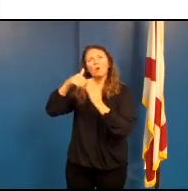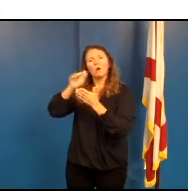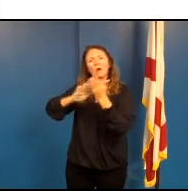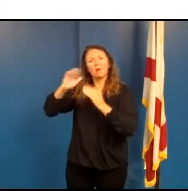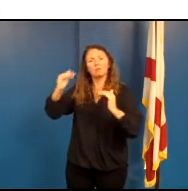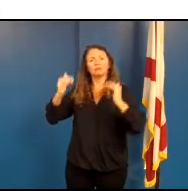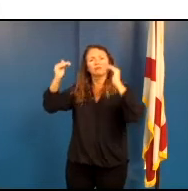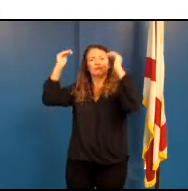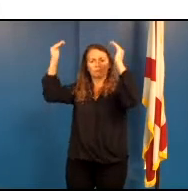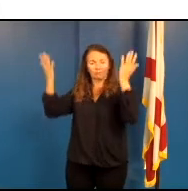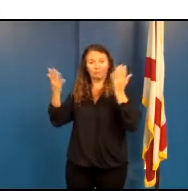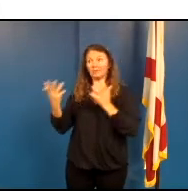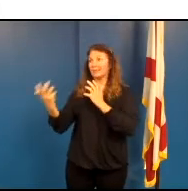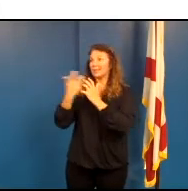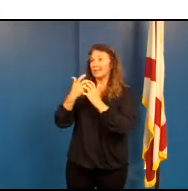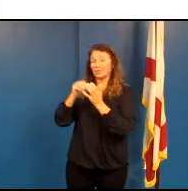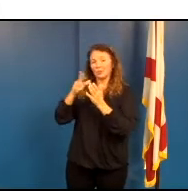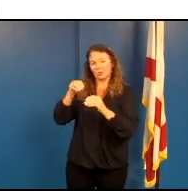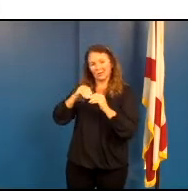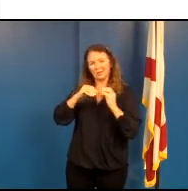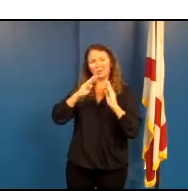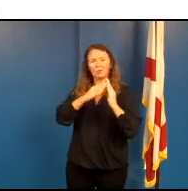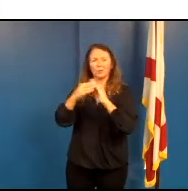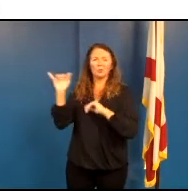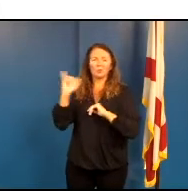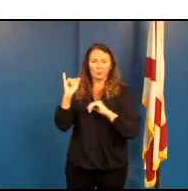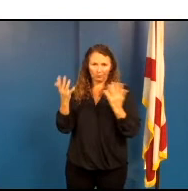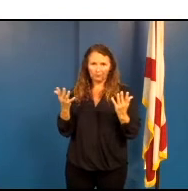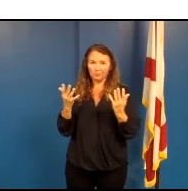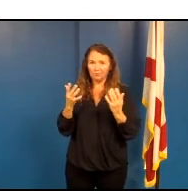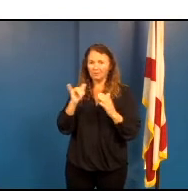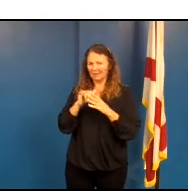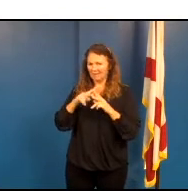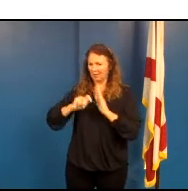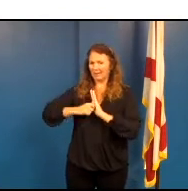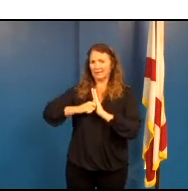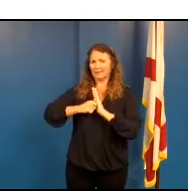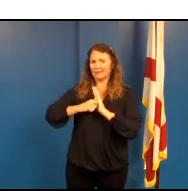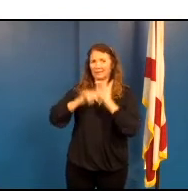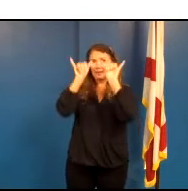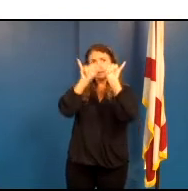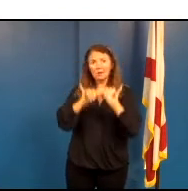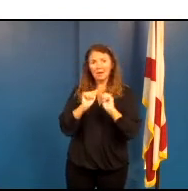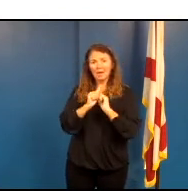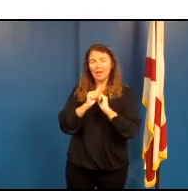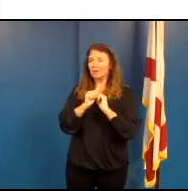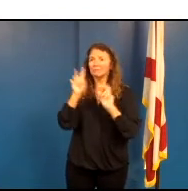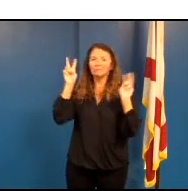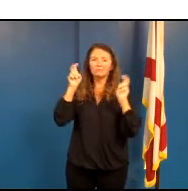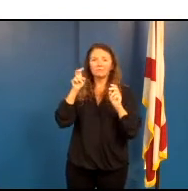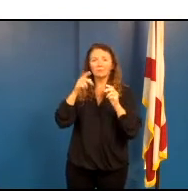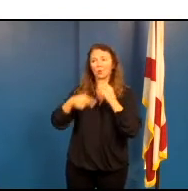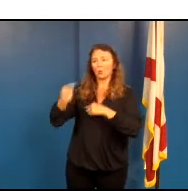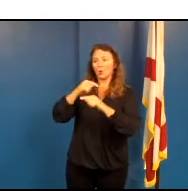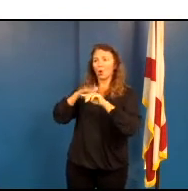engaging students outside in the community. One of the key metrics is the return on investment, the